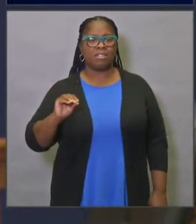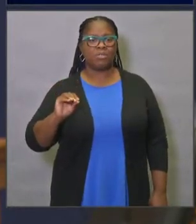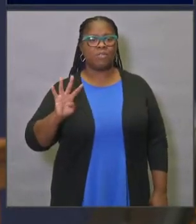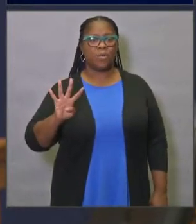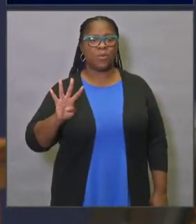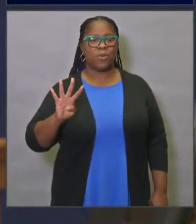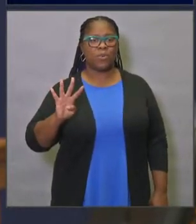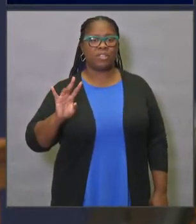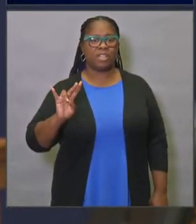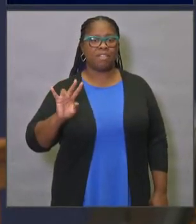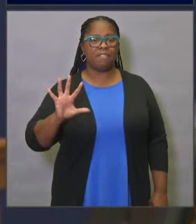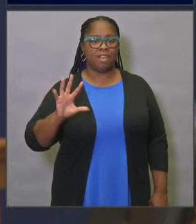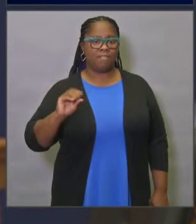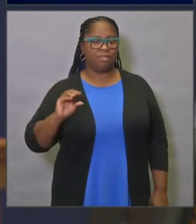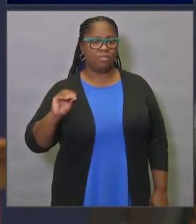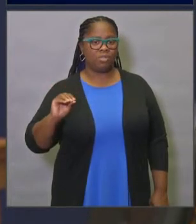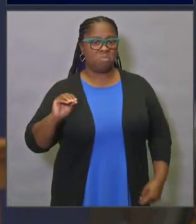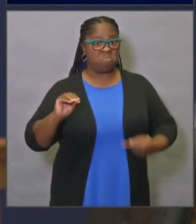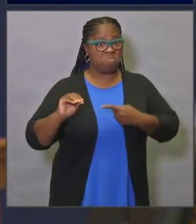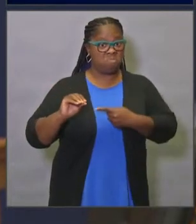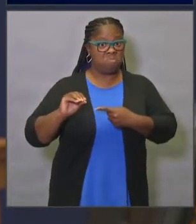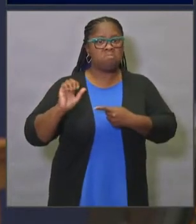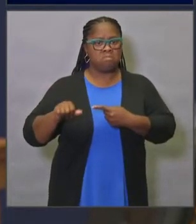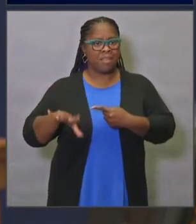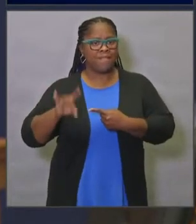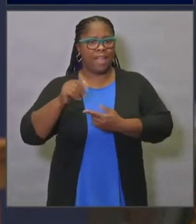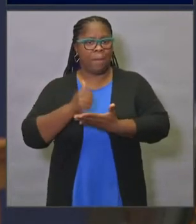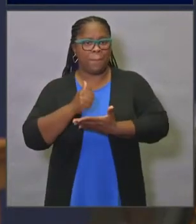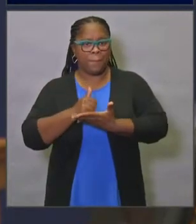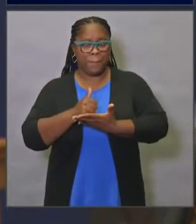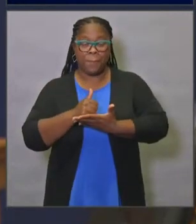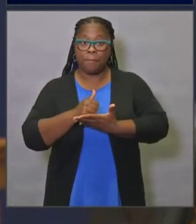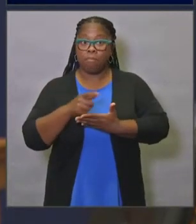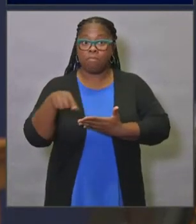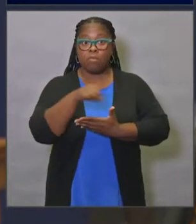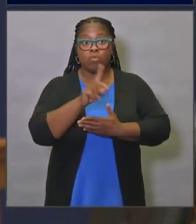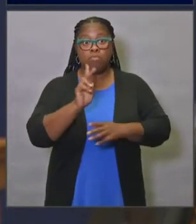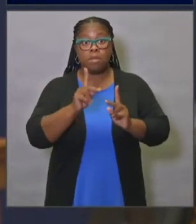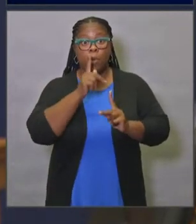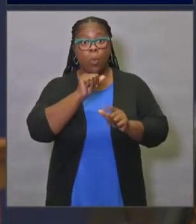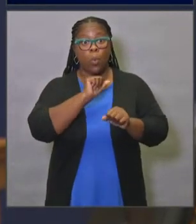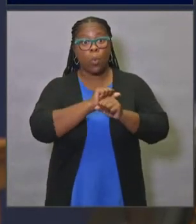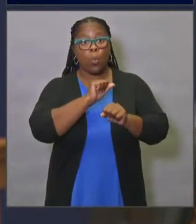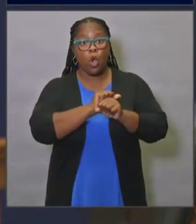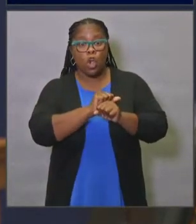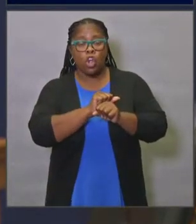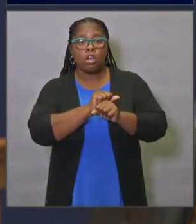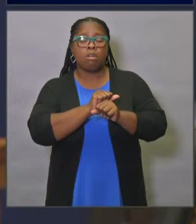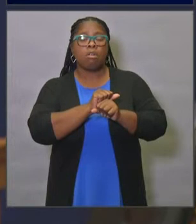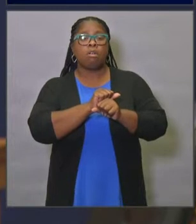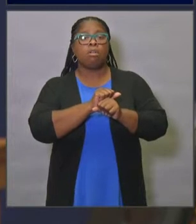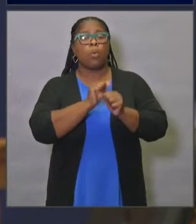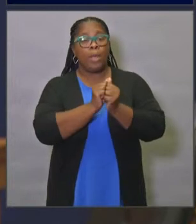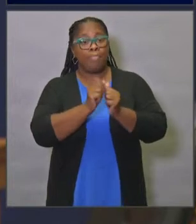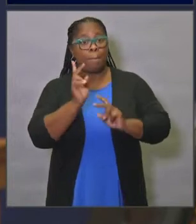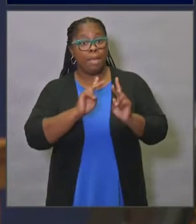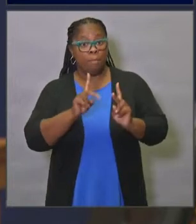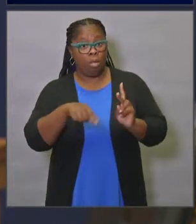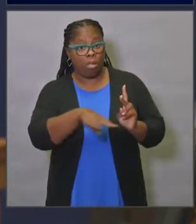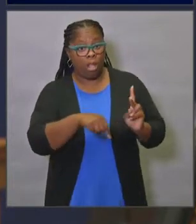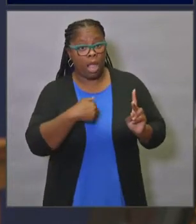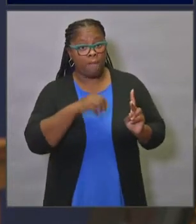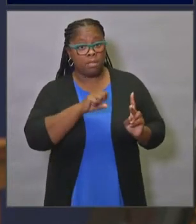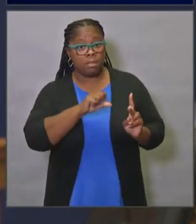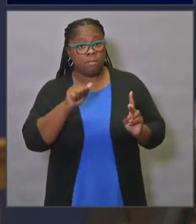1-844-804-7500 to be connected to help. And I also want to acknowledge all of those who are working with those who have substance use. We thank you for